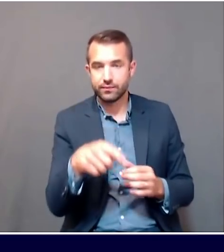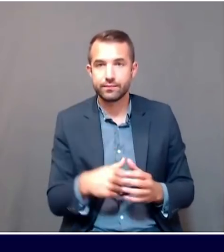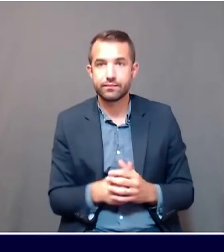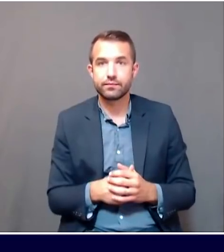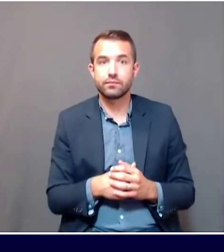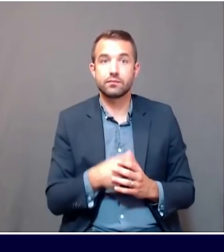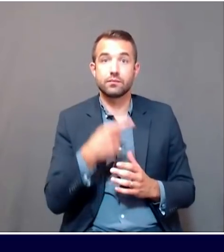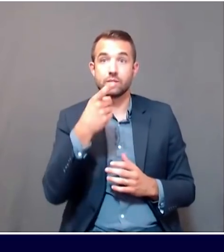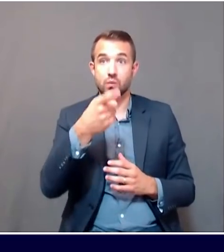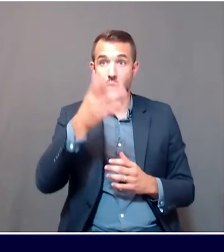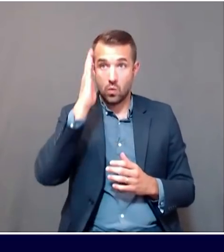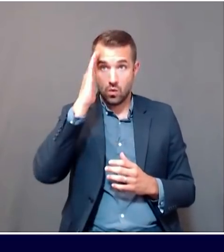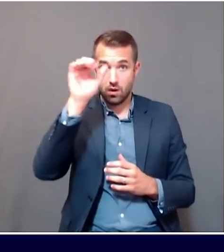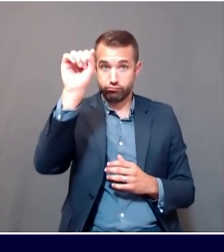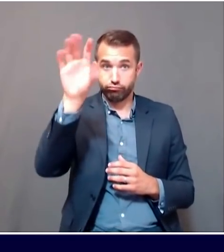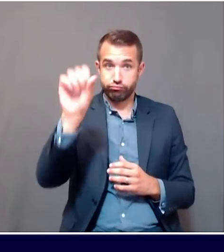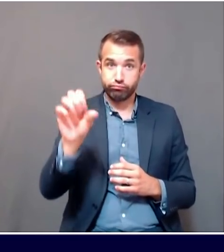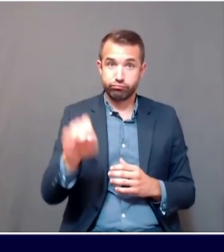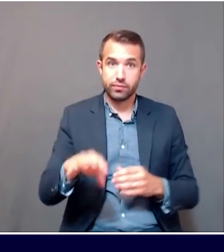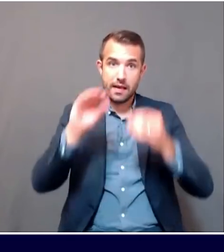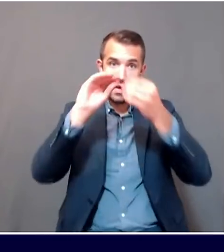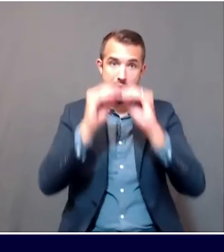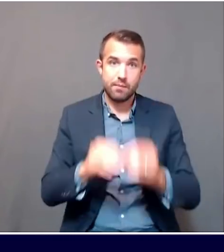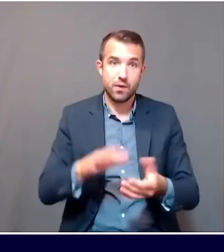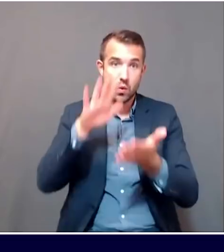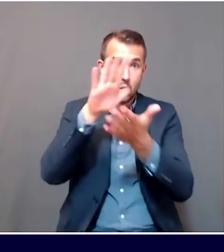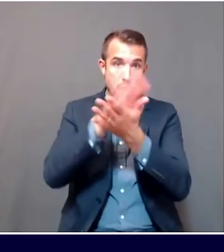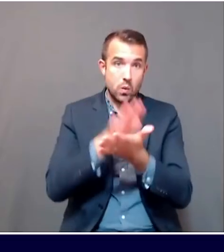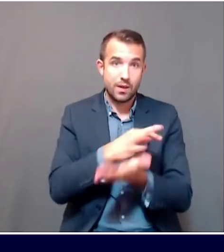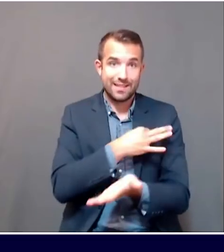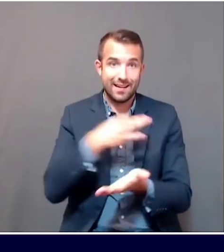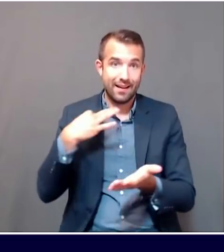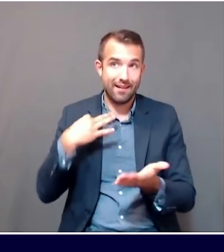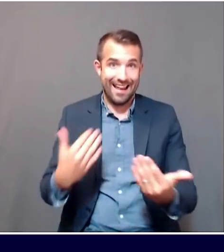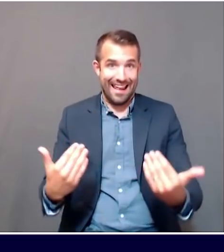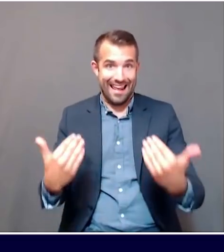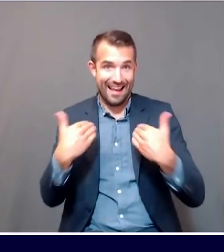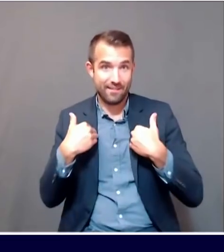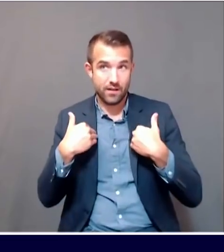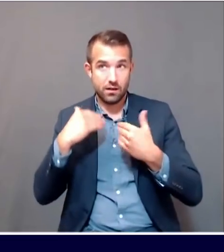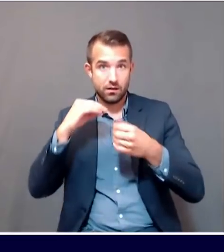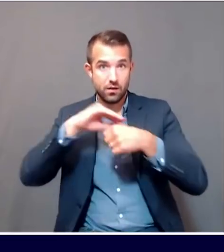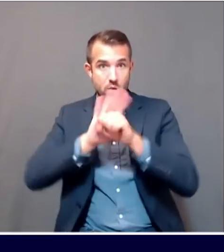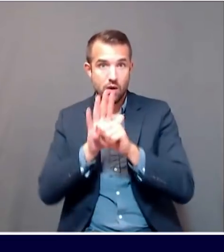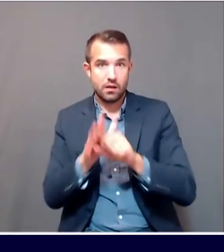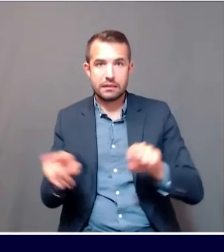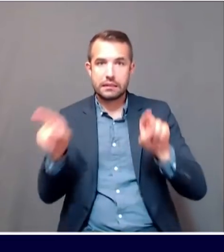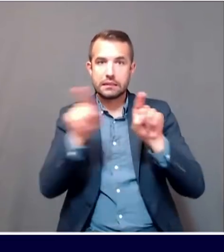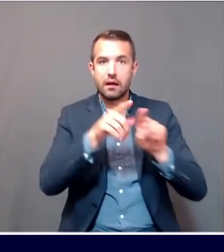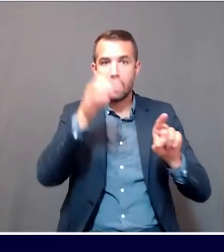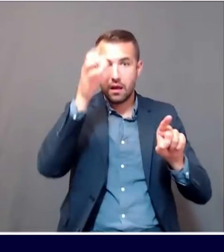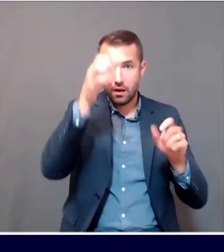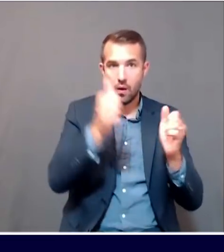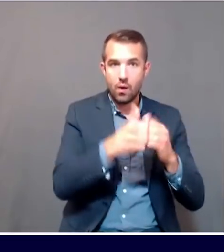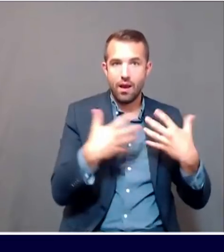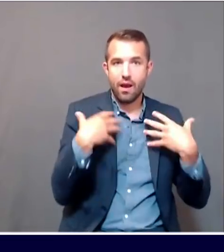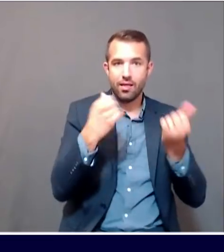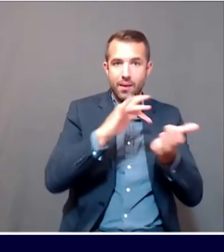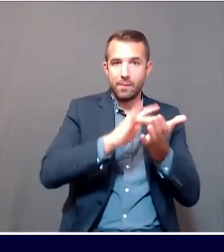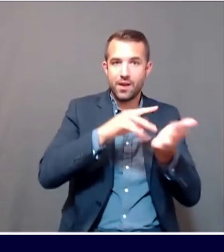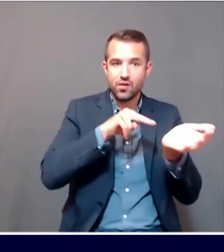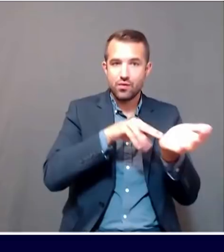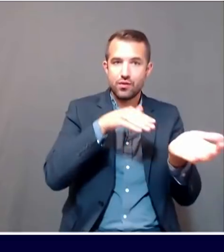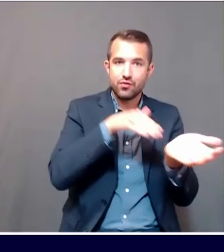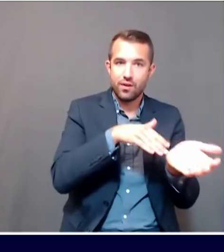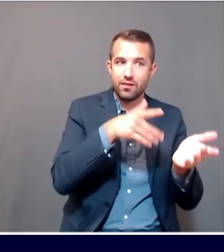the school year starts, as you've been doing with healthcare workers. It's under consideration. We've got to make sure that before we go down that route,